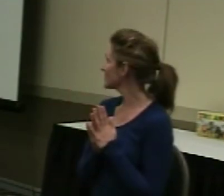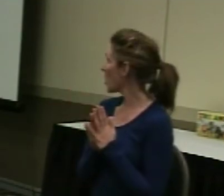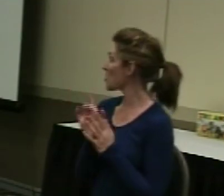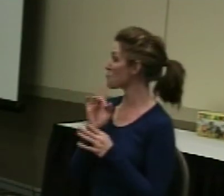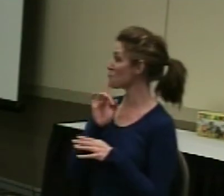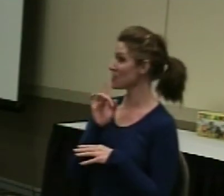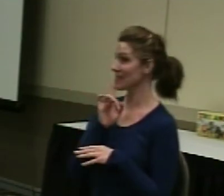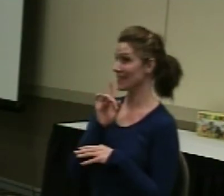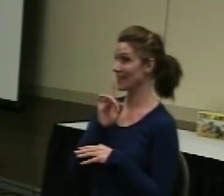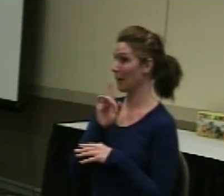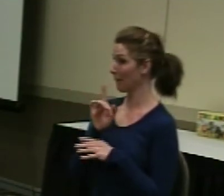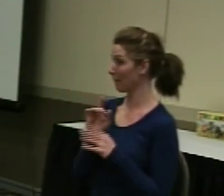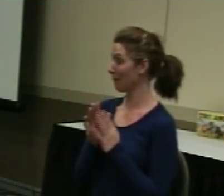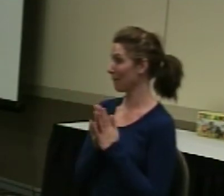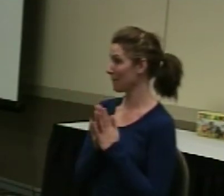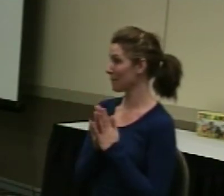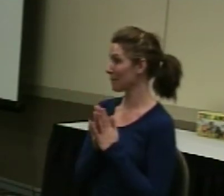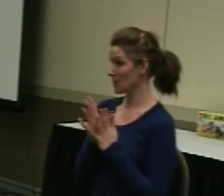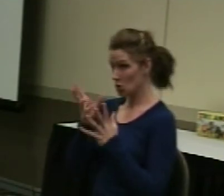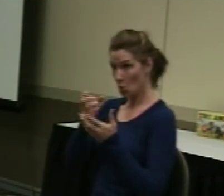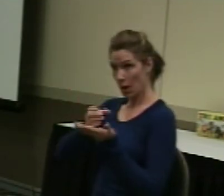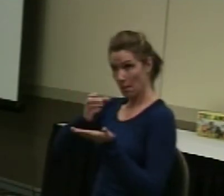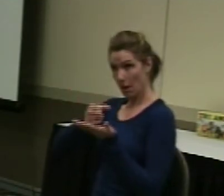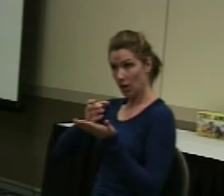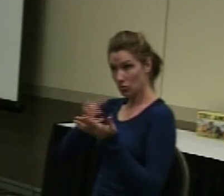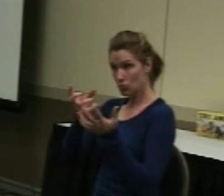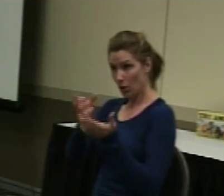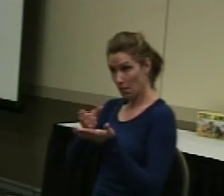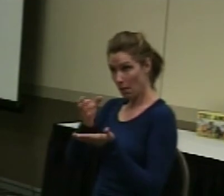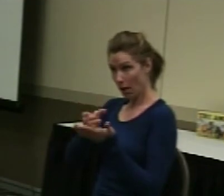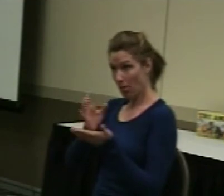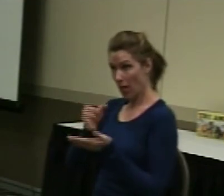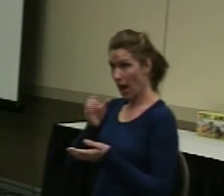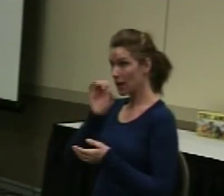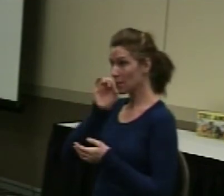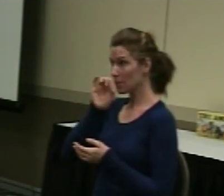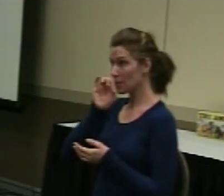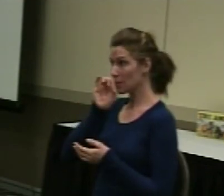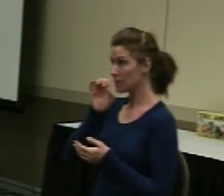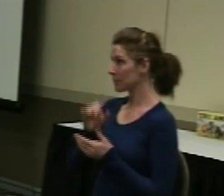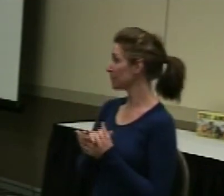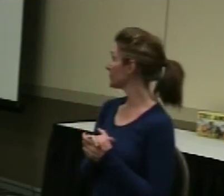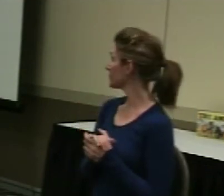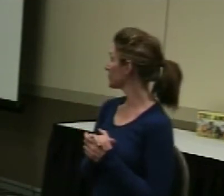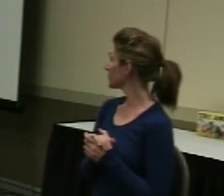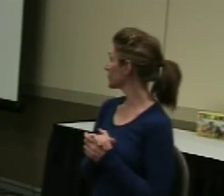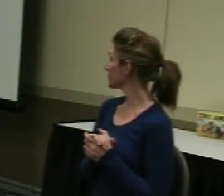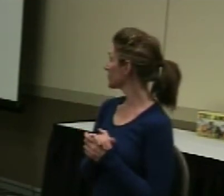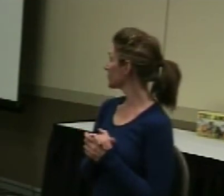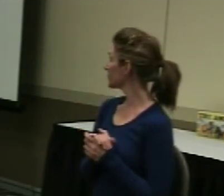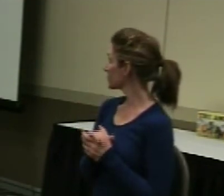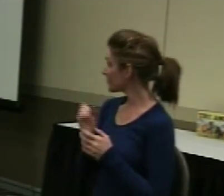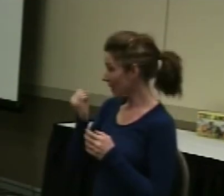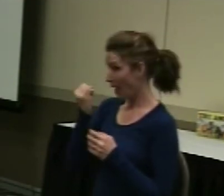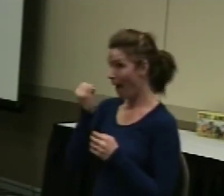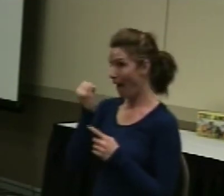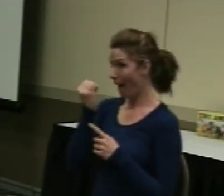Really? You want a bottle? Is that what you want? You want a bottle?